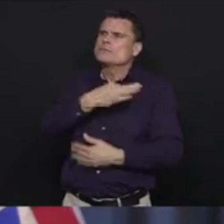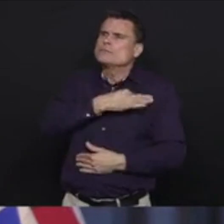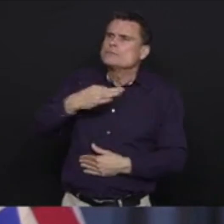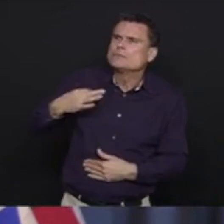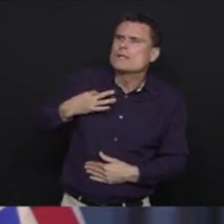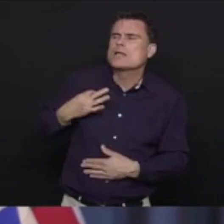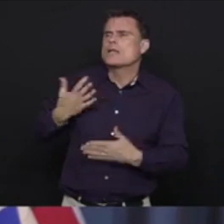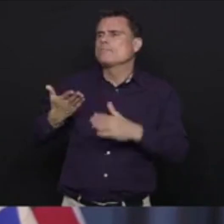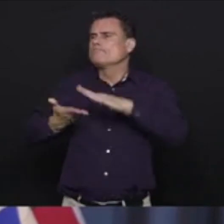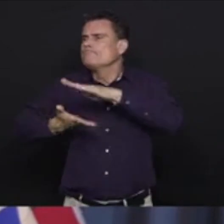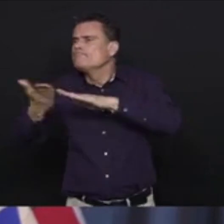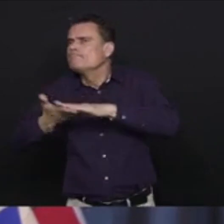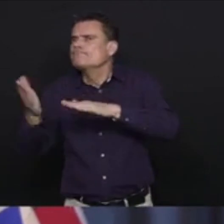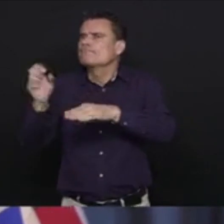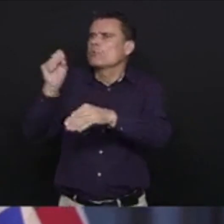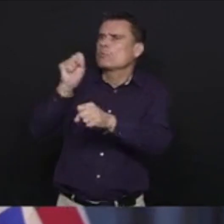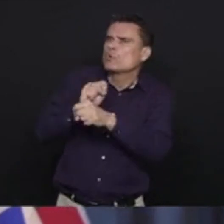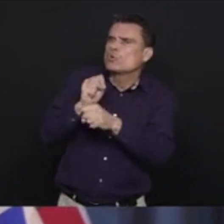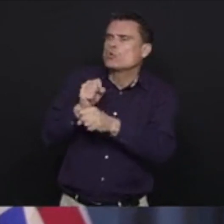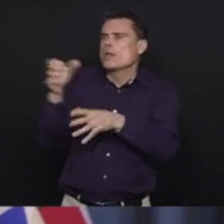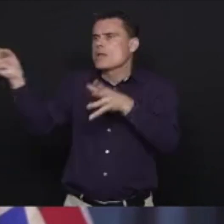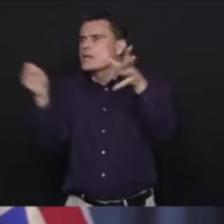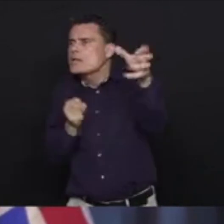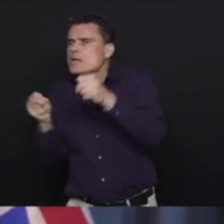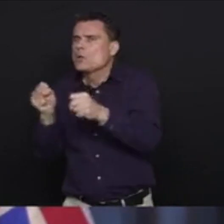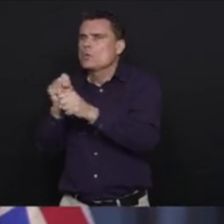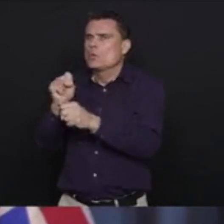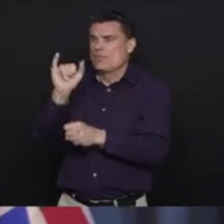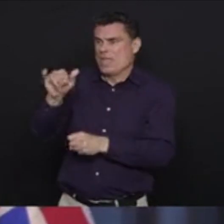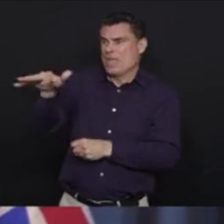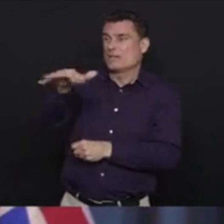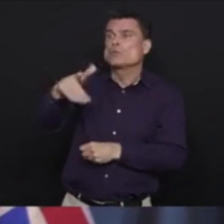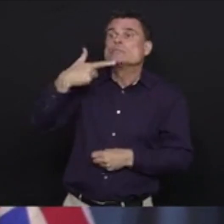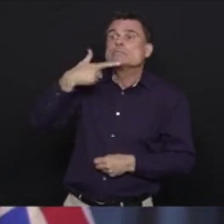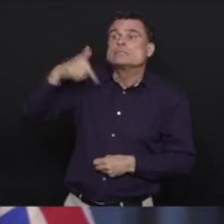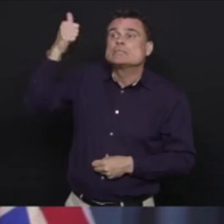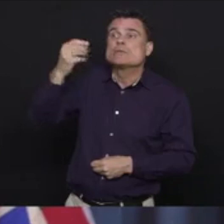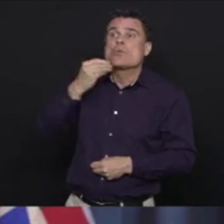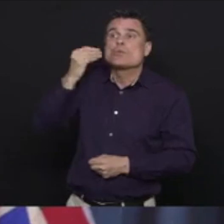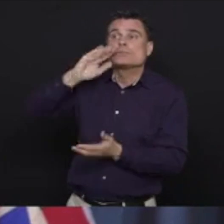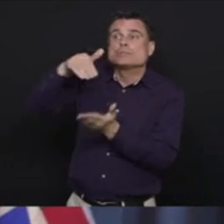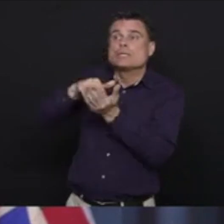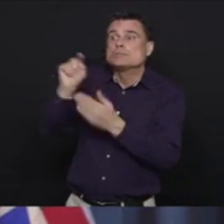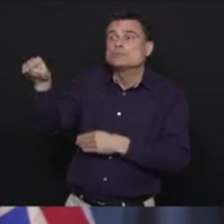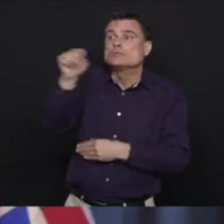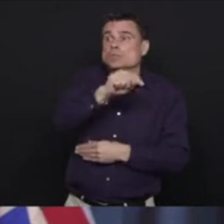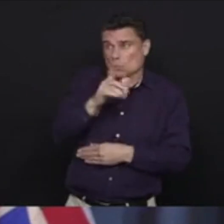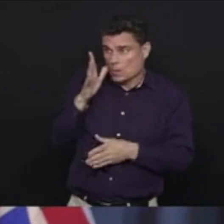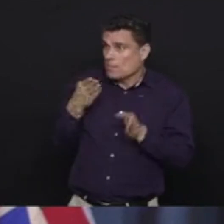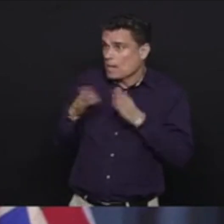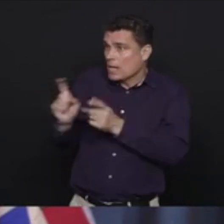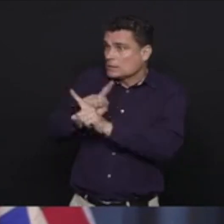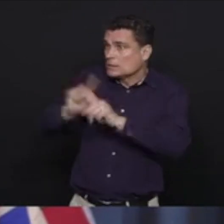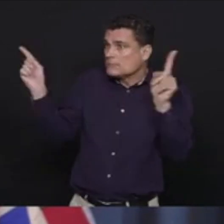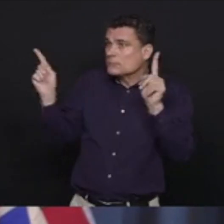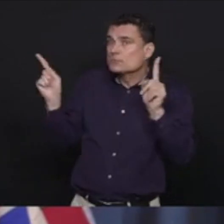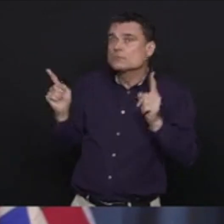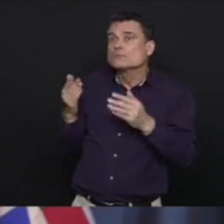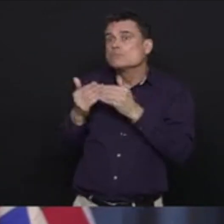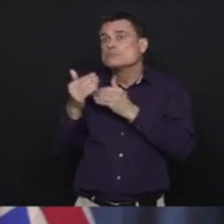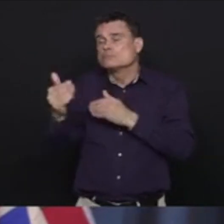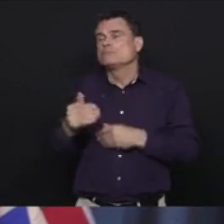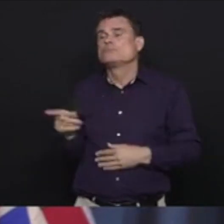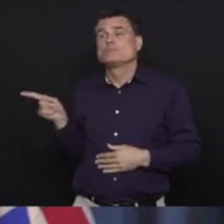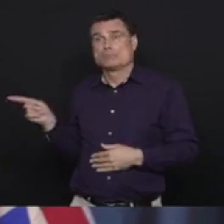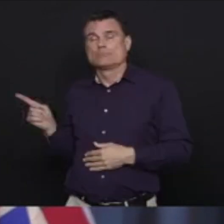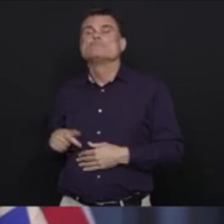I will tell you that that was one of the really important considerations that I took into account with, we took